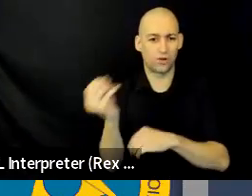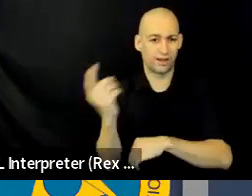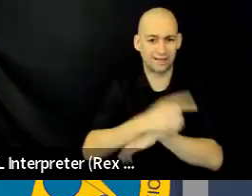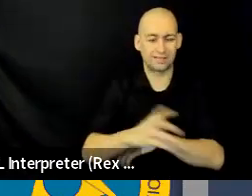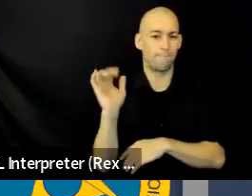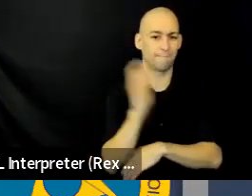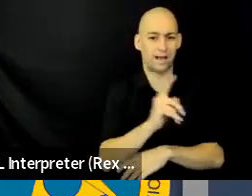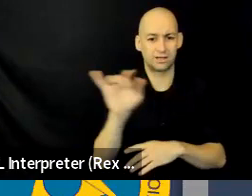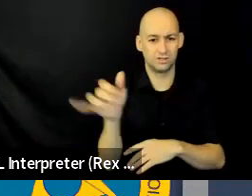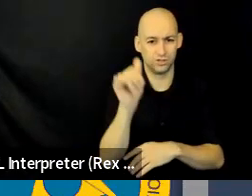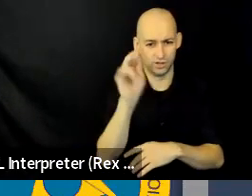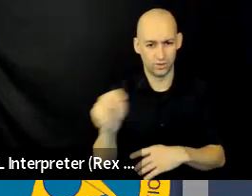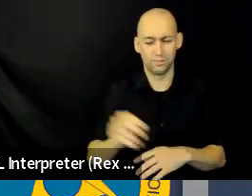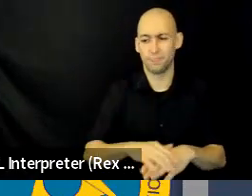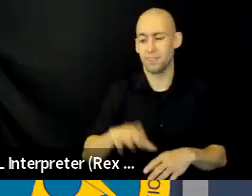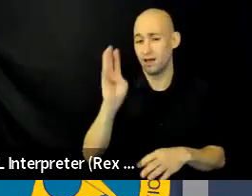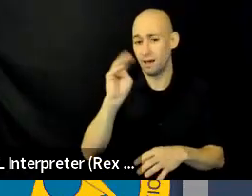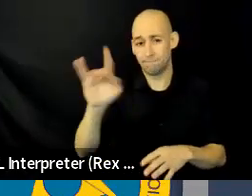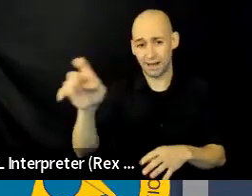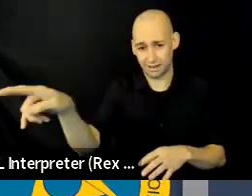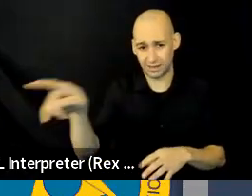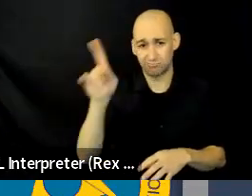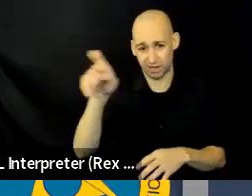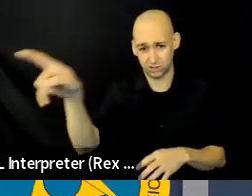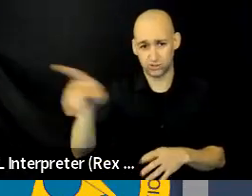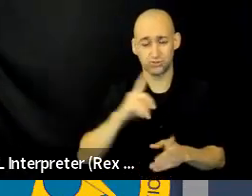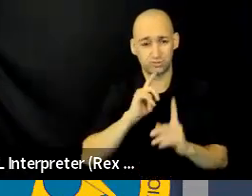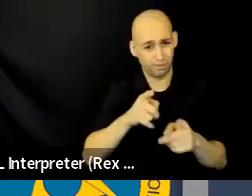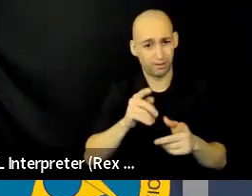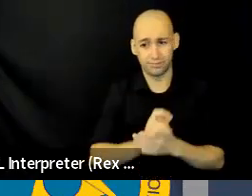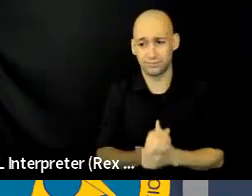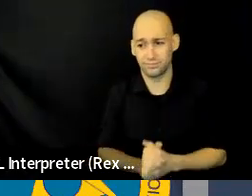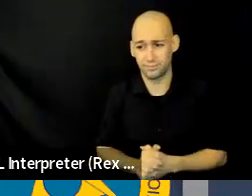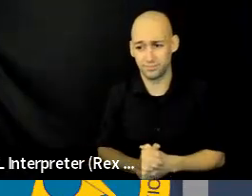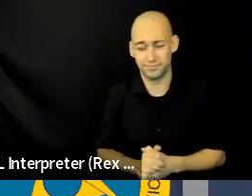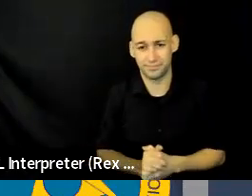January. If I could ask Mike to respond. Oh, we're Yeah. going the same.